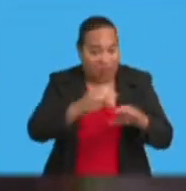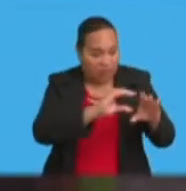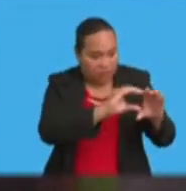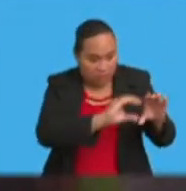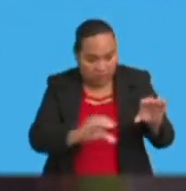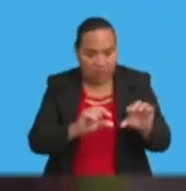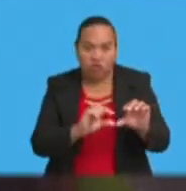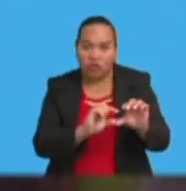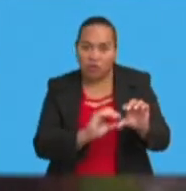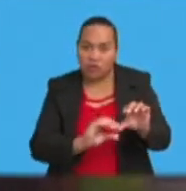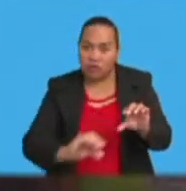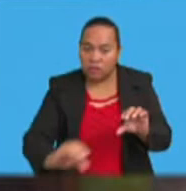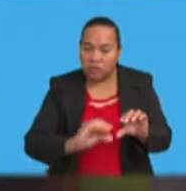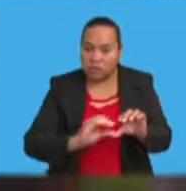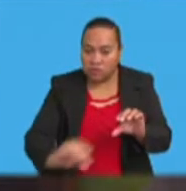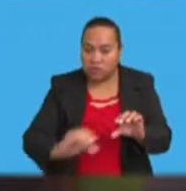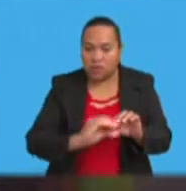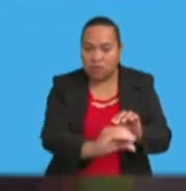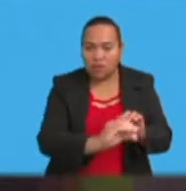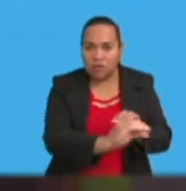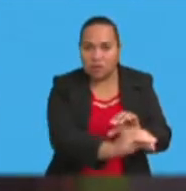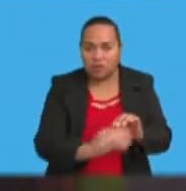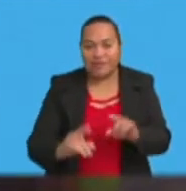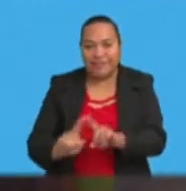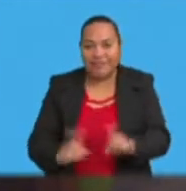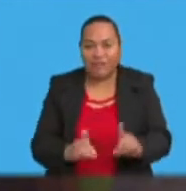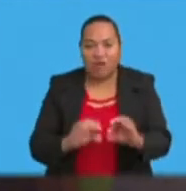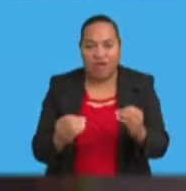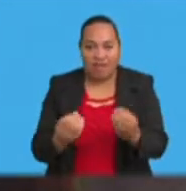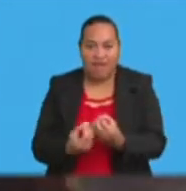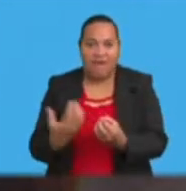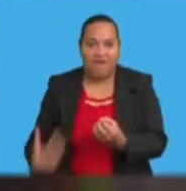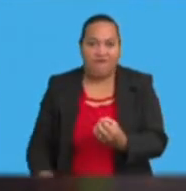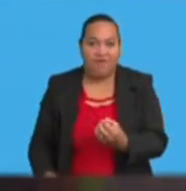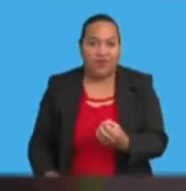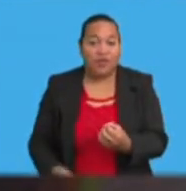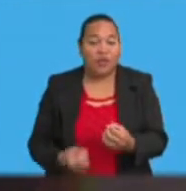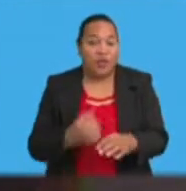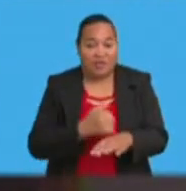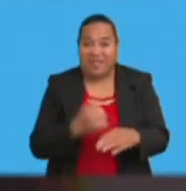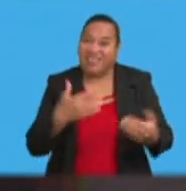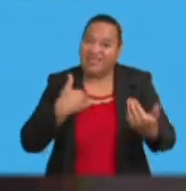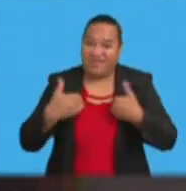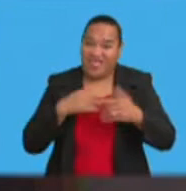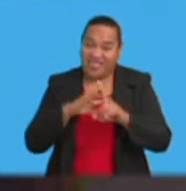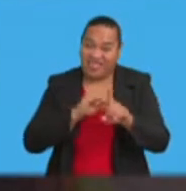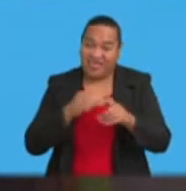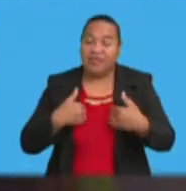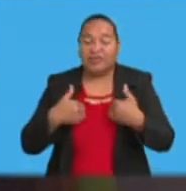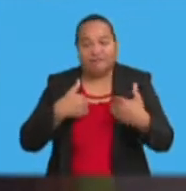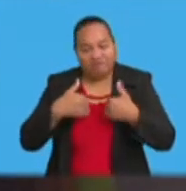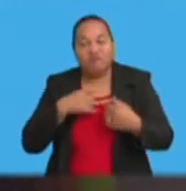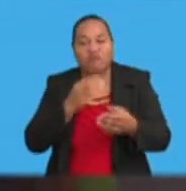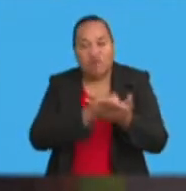these tertiary institutions and assigns it to all of the organizations that we have. It assigns the money that we give to the University of the South Pacific, to the Fiji